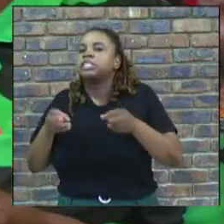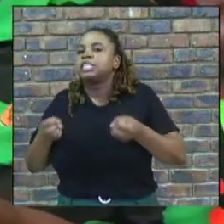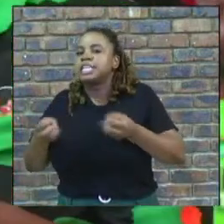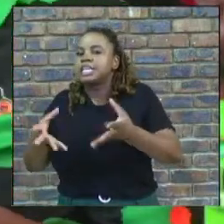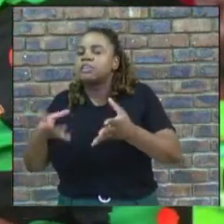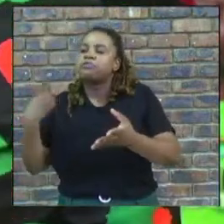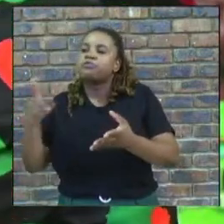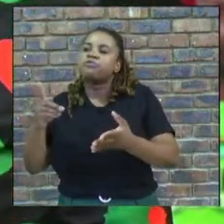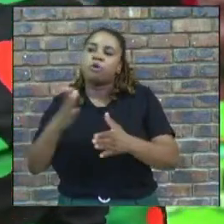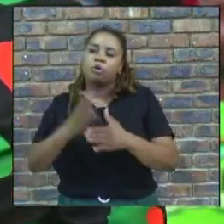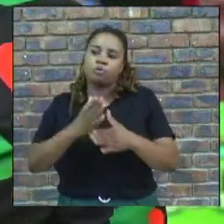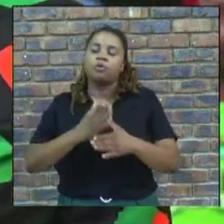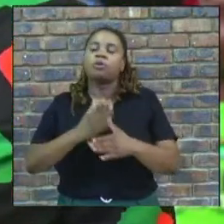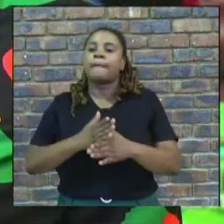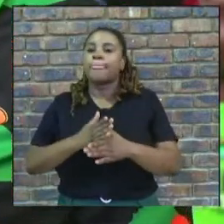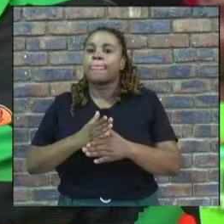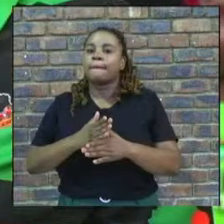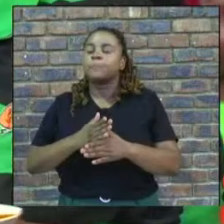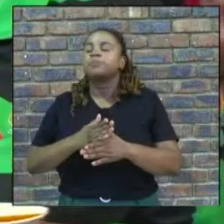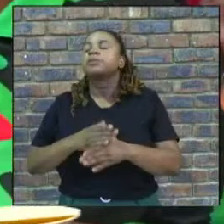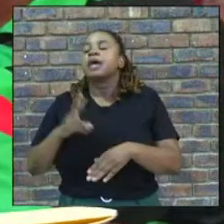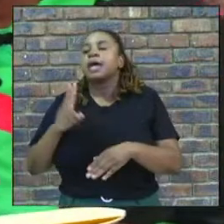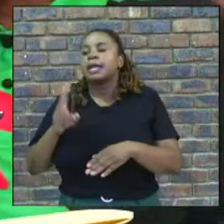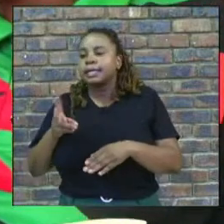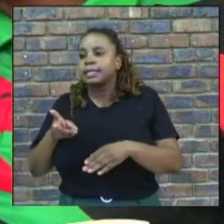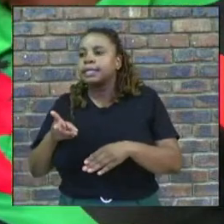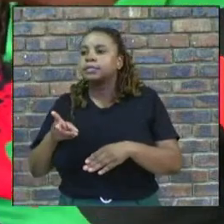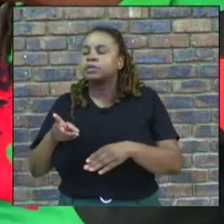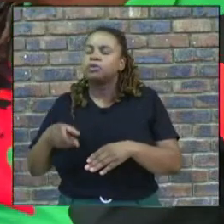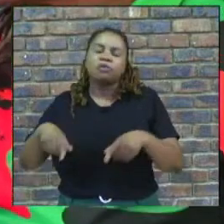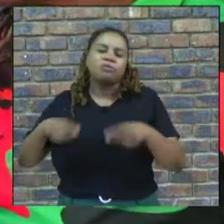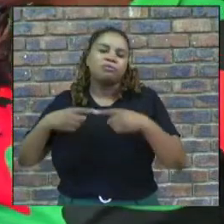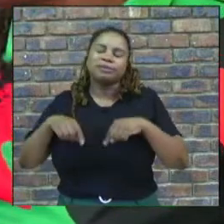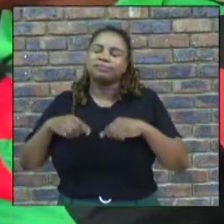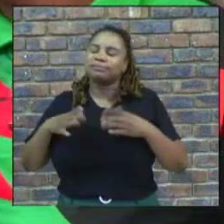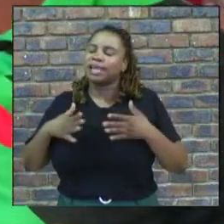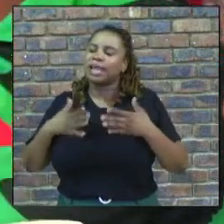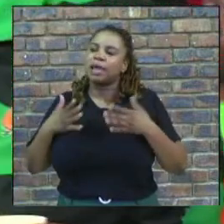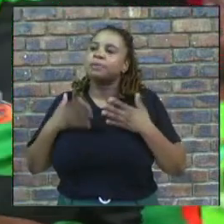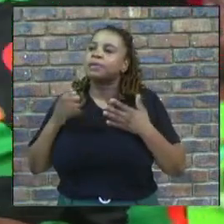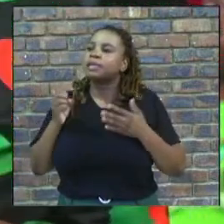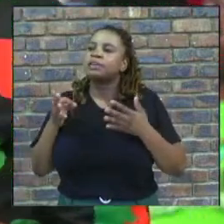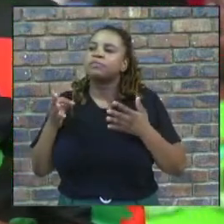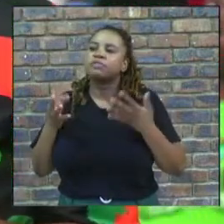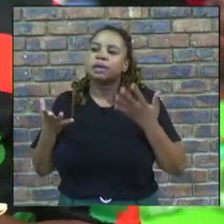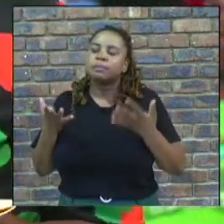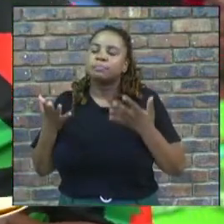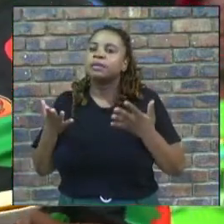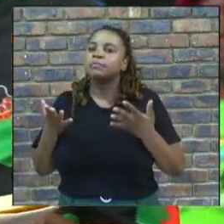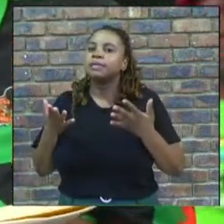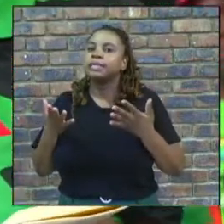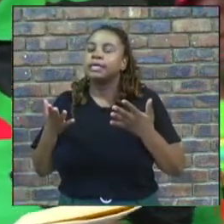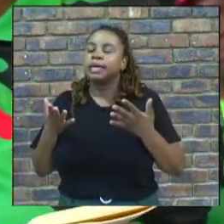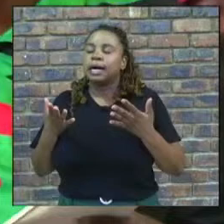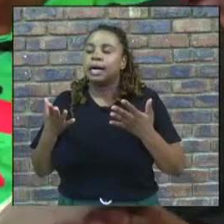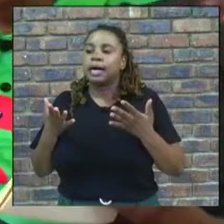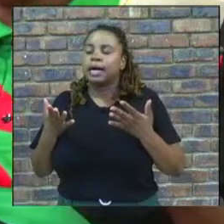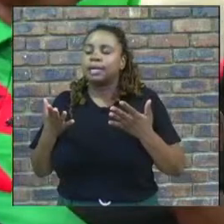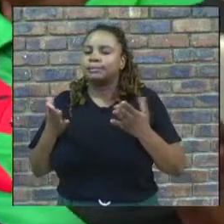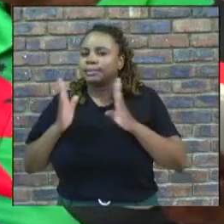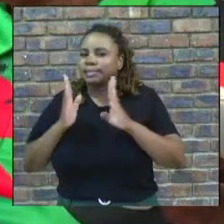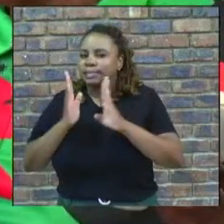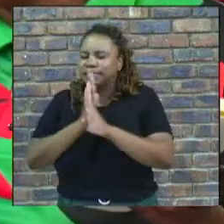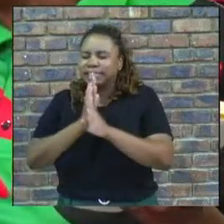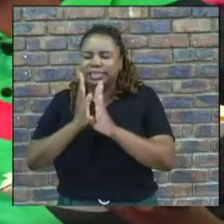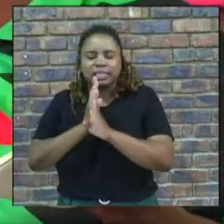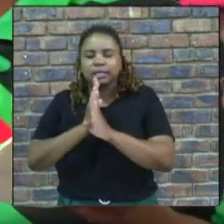And singajabula kakhulu ukuthi kube ne transparency coming to